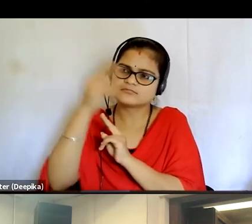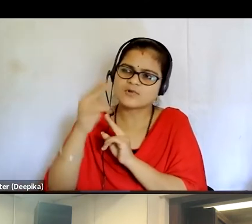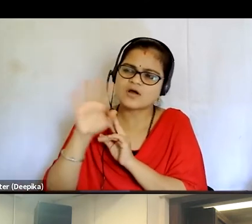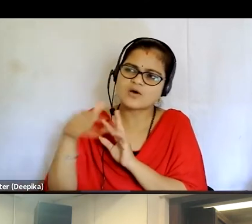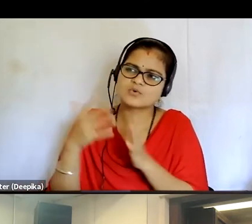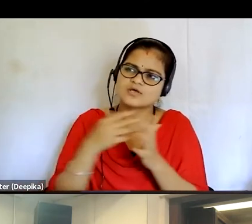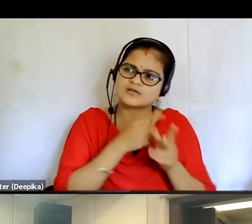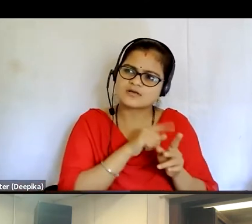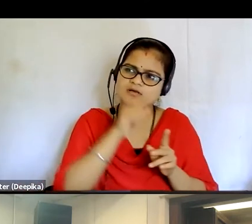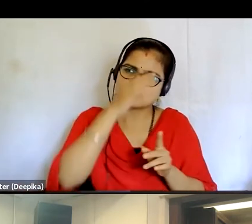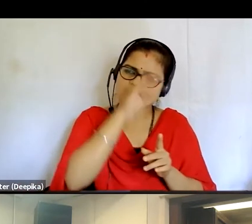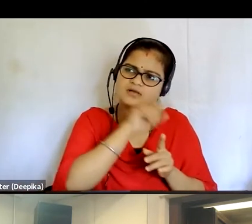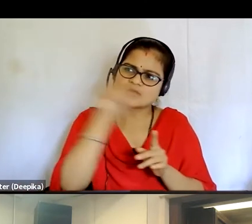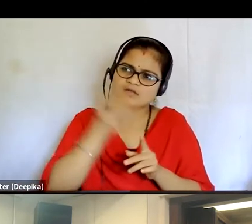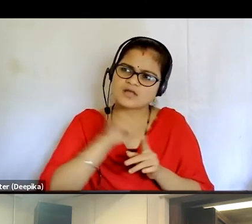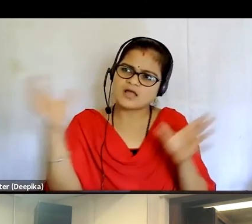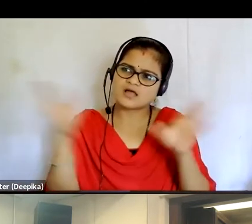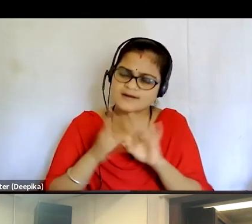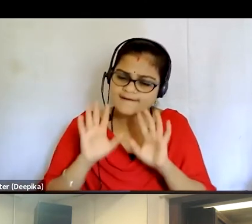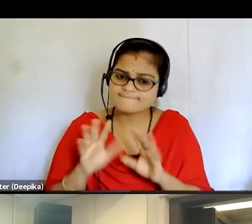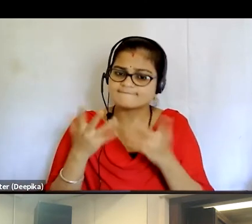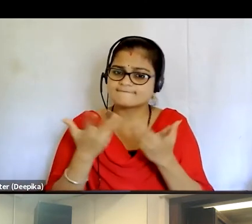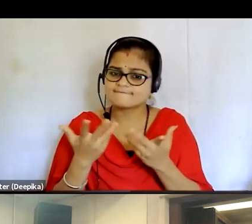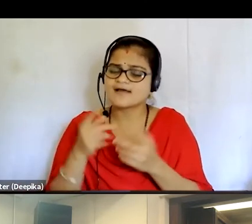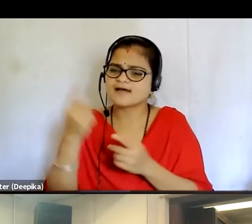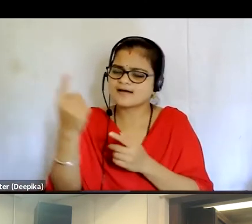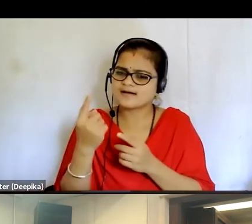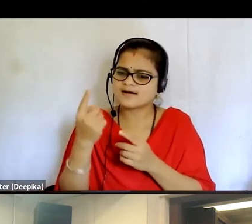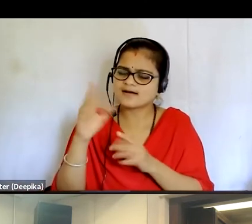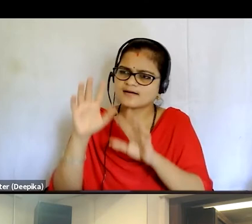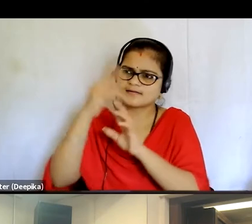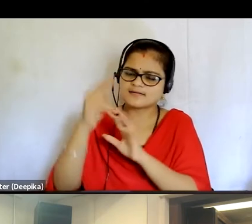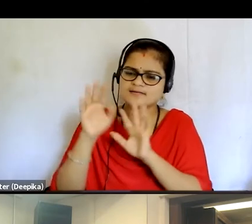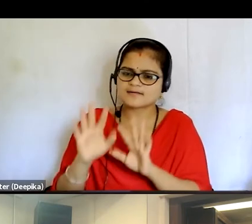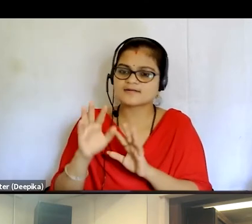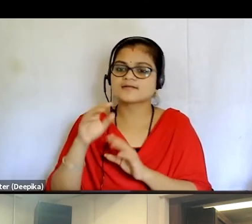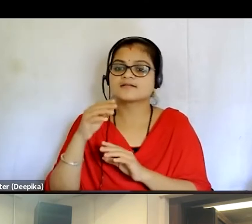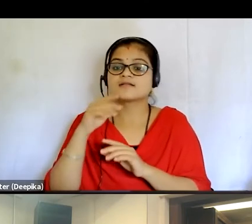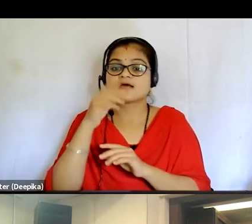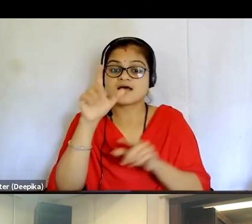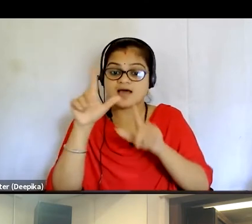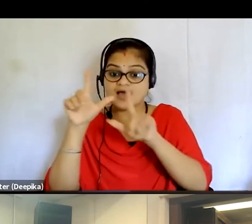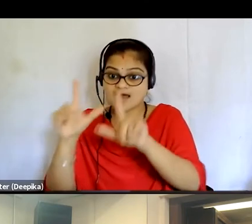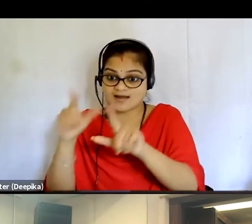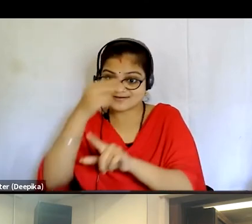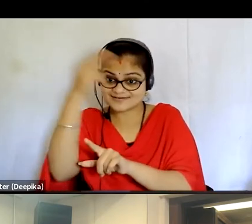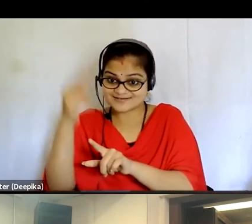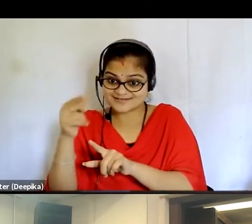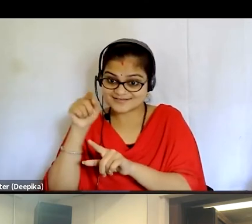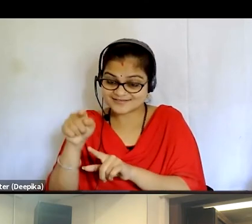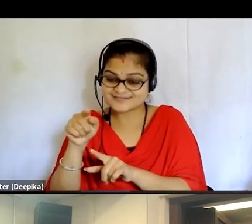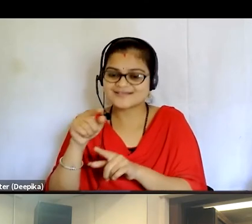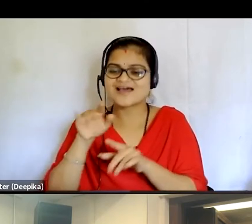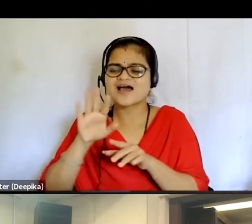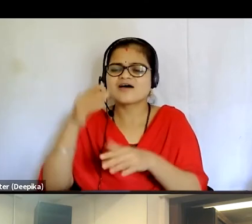art. And of course, we will take you through each one as we go through each individual artwork and what were the